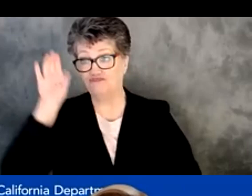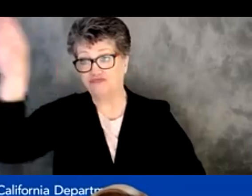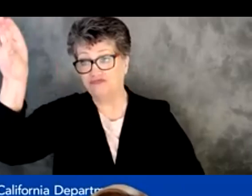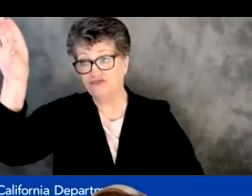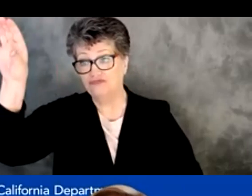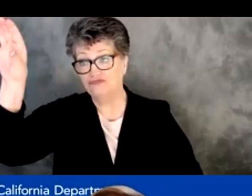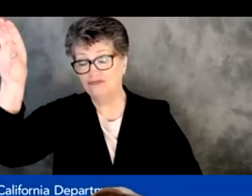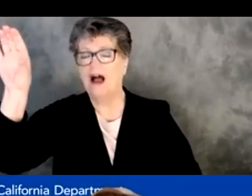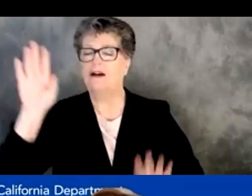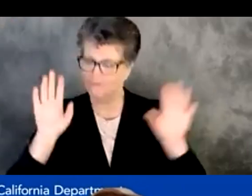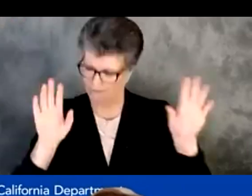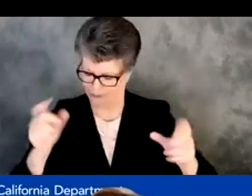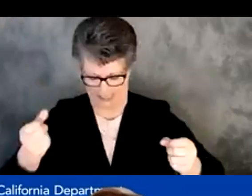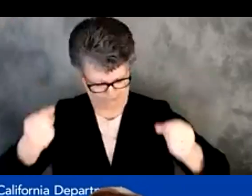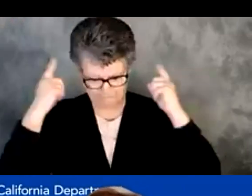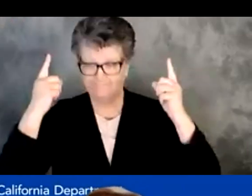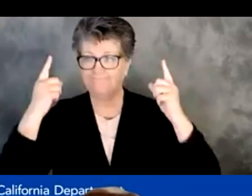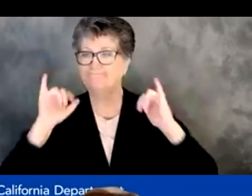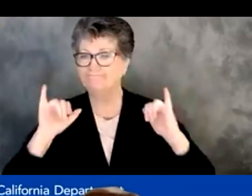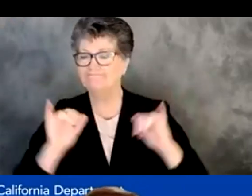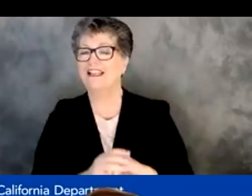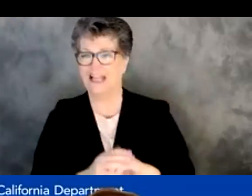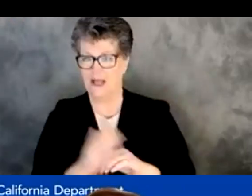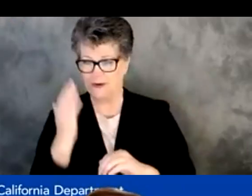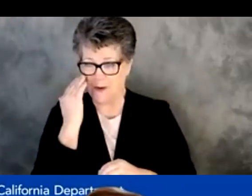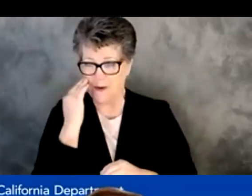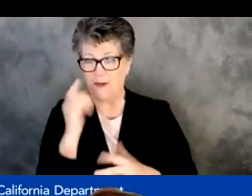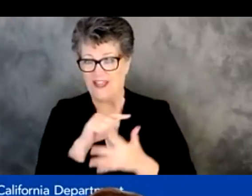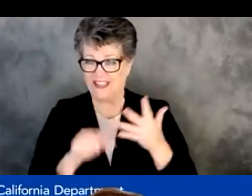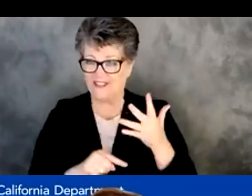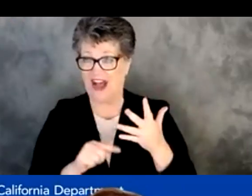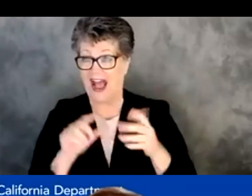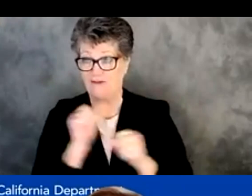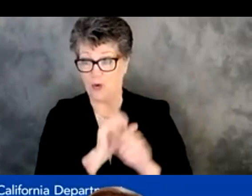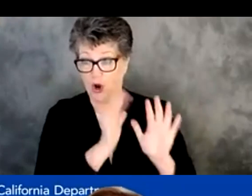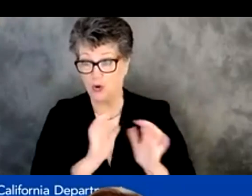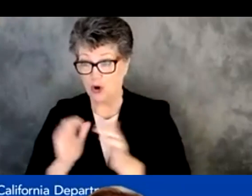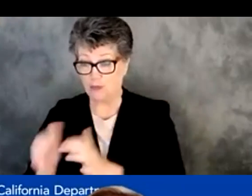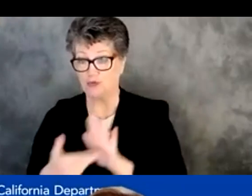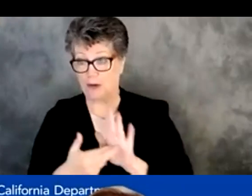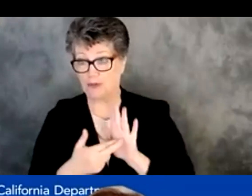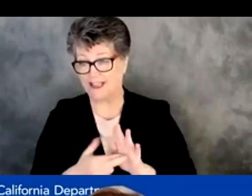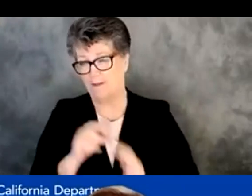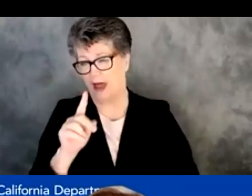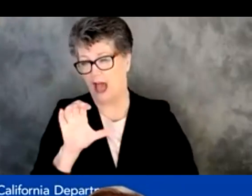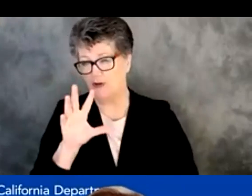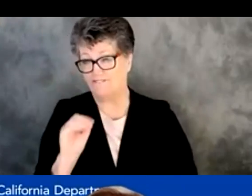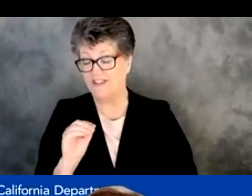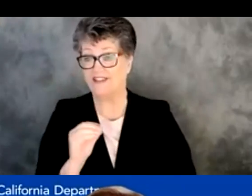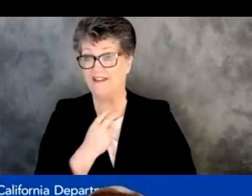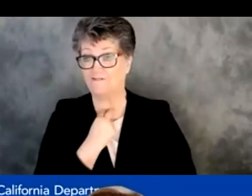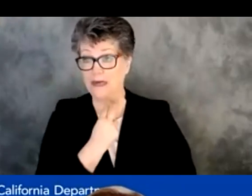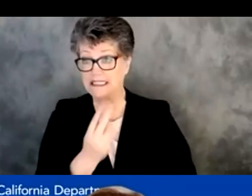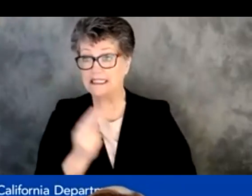heard that loud and clear. Rest assured that these 5 work groups represent about 150 voices who will